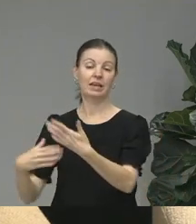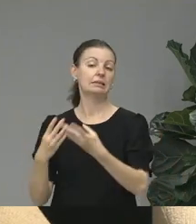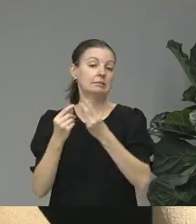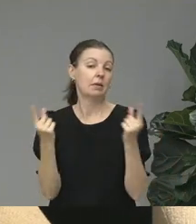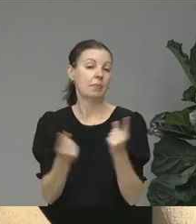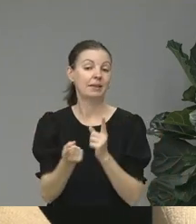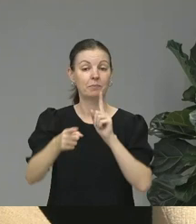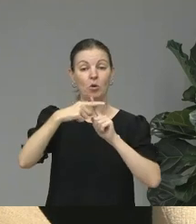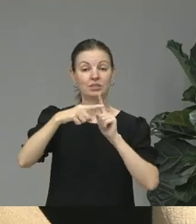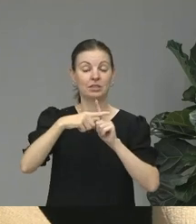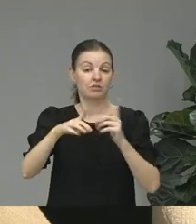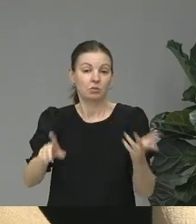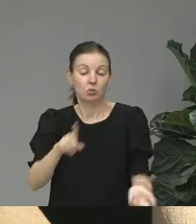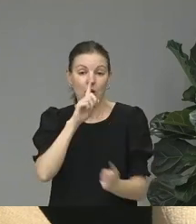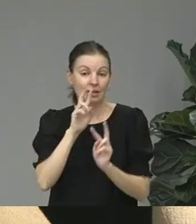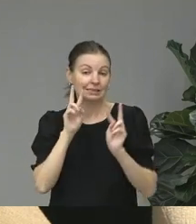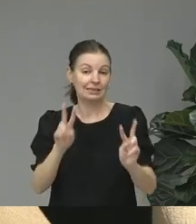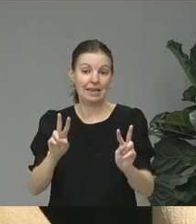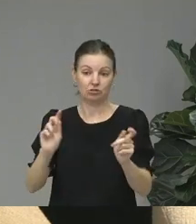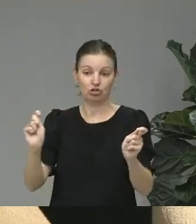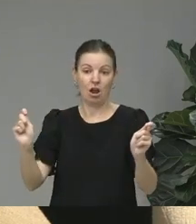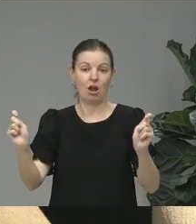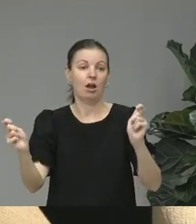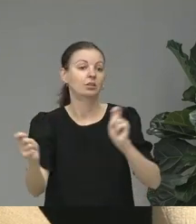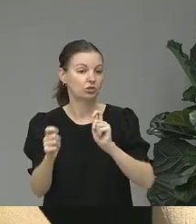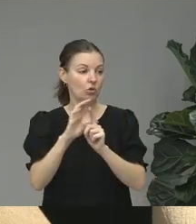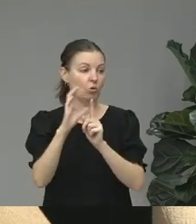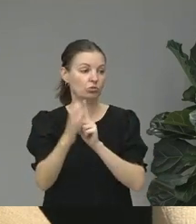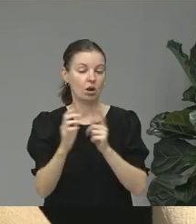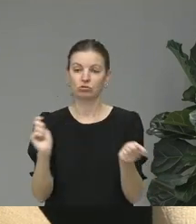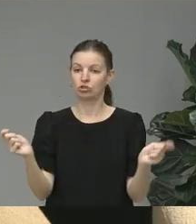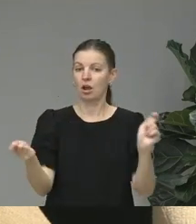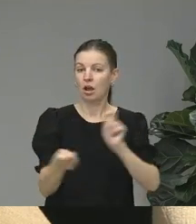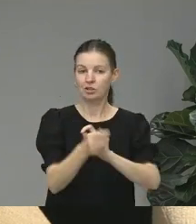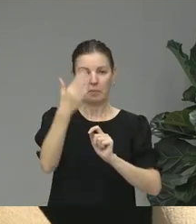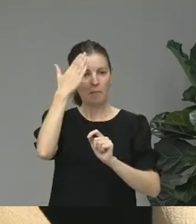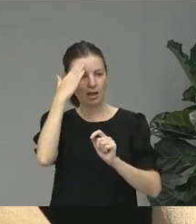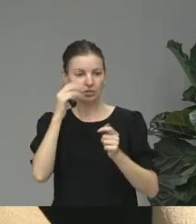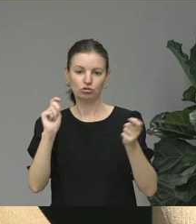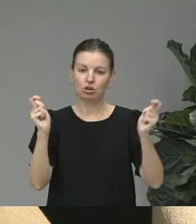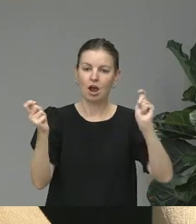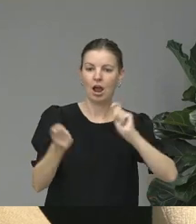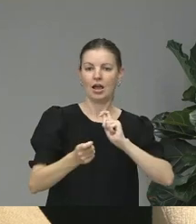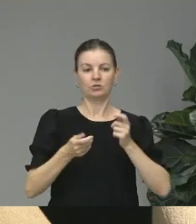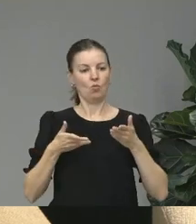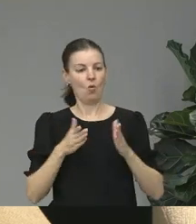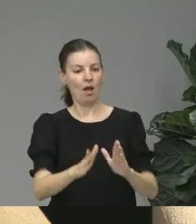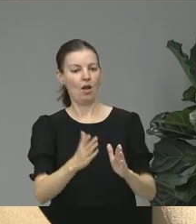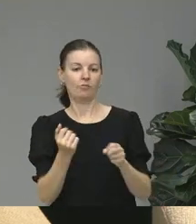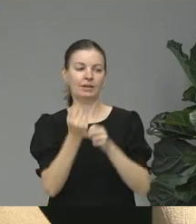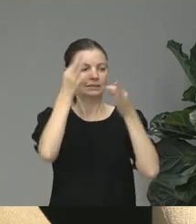things as well of changing culture and changing mindsets and practices amongst decision